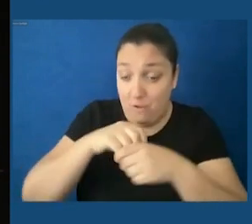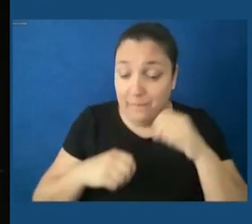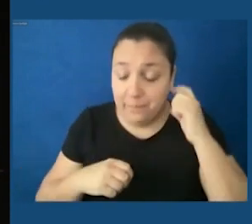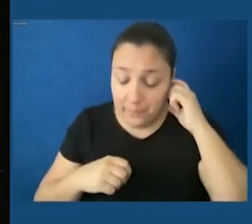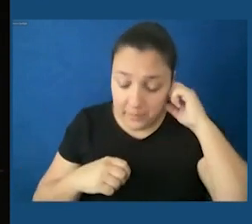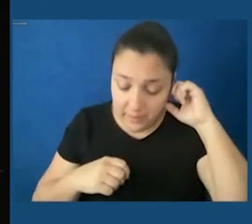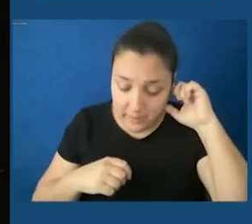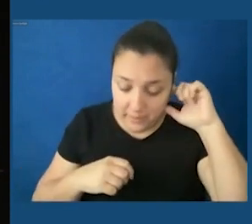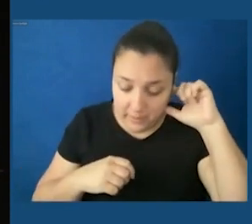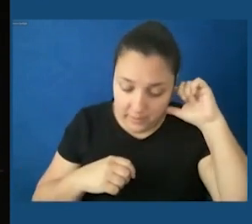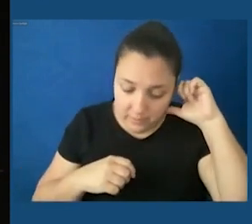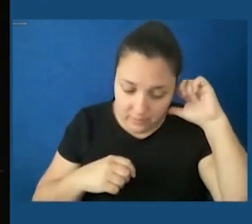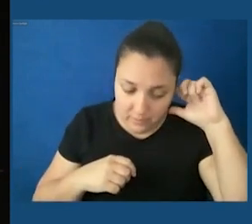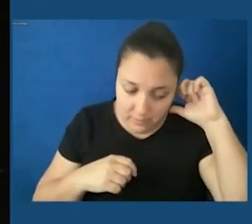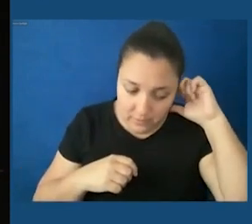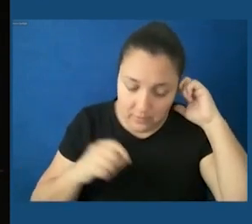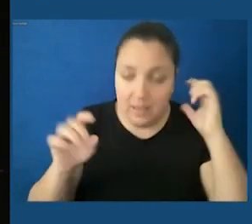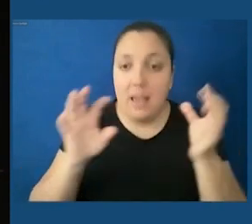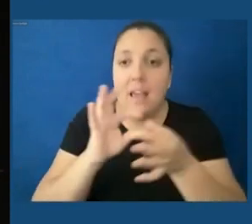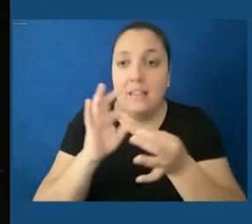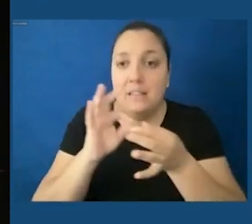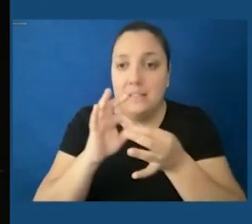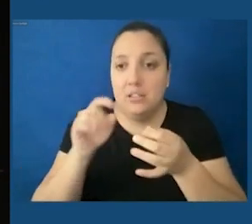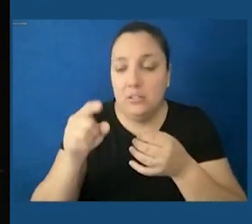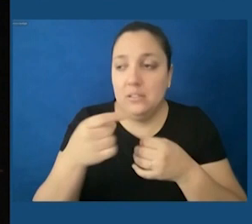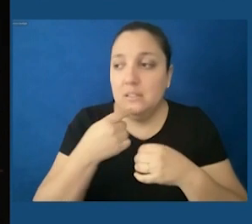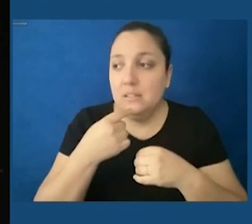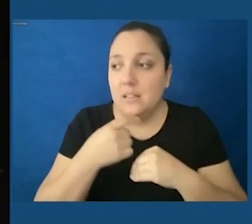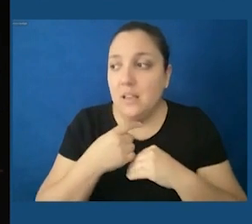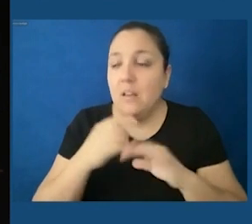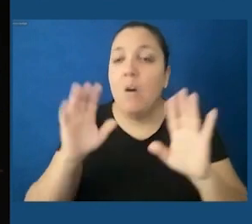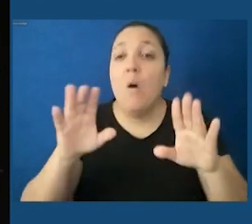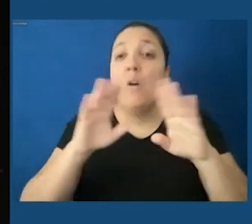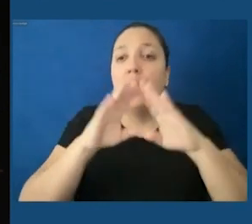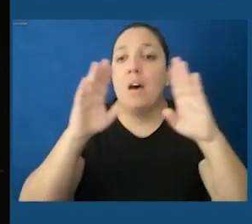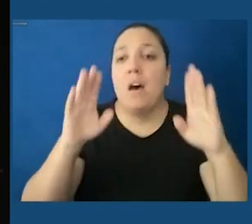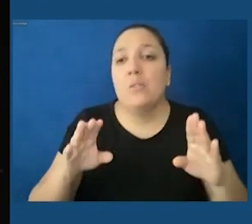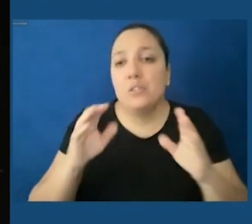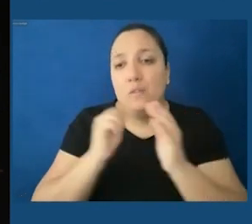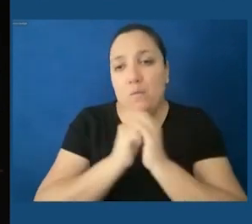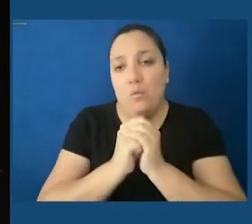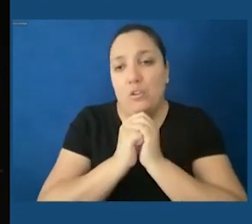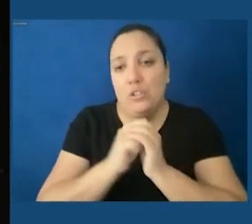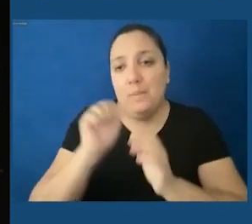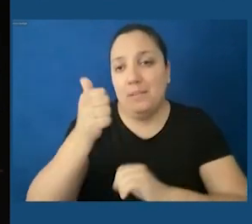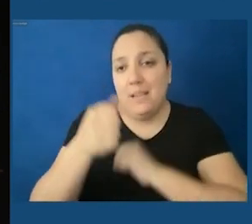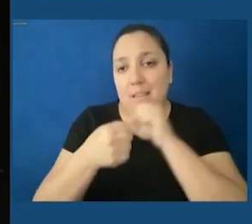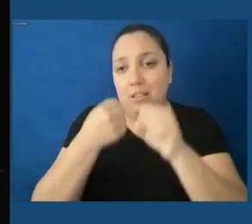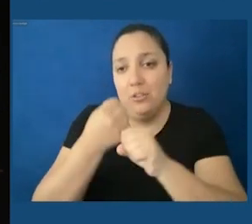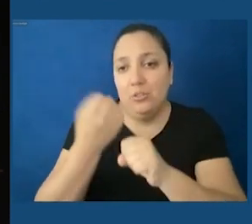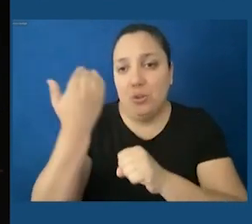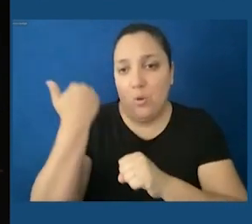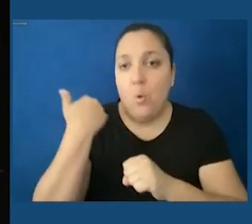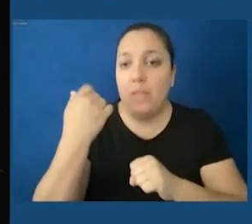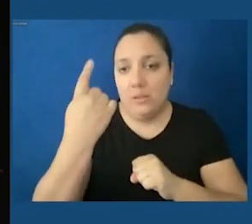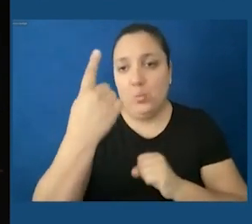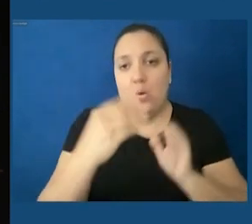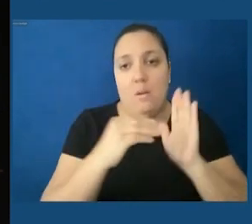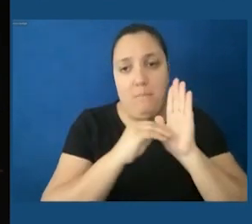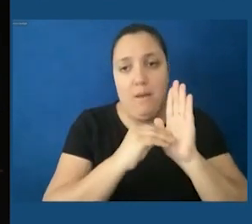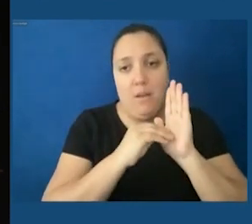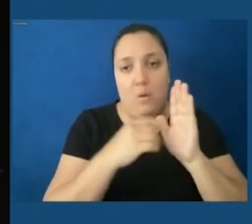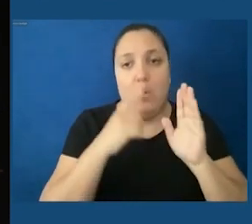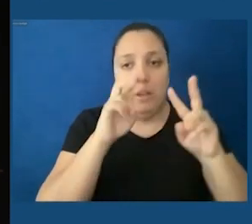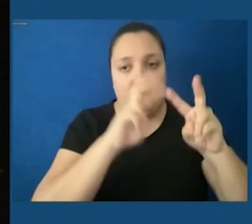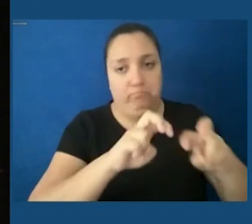the attack that you heard before, the House of Worship 10 years ago, as a model to illustrate what those costs are. And